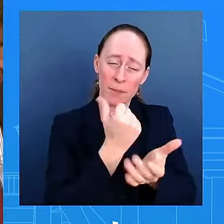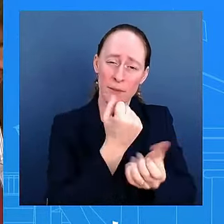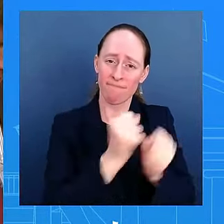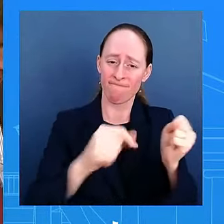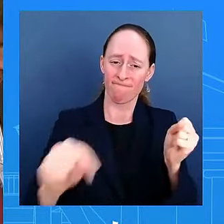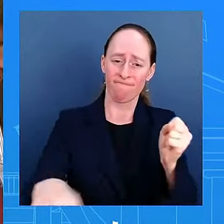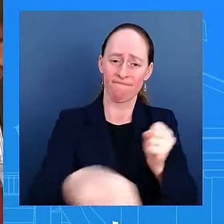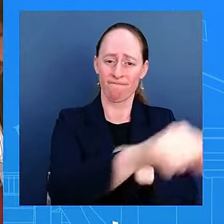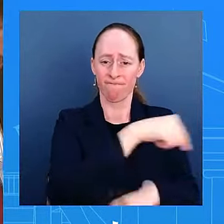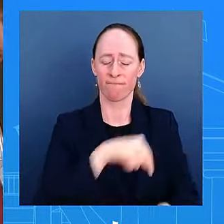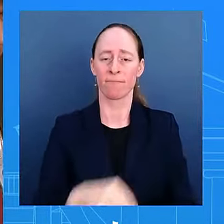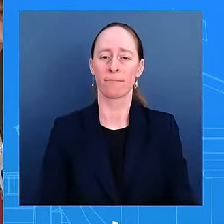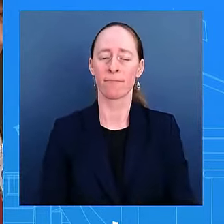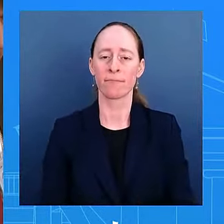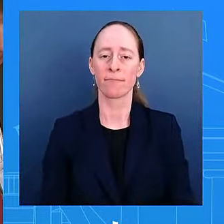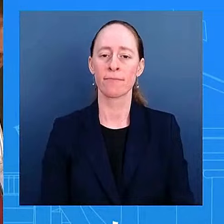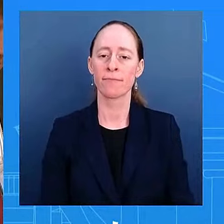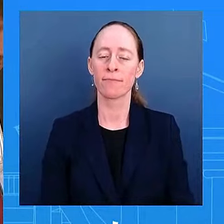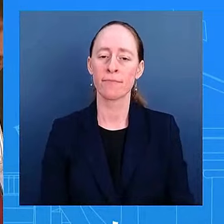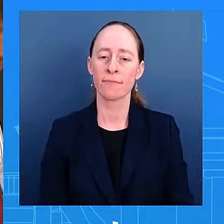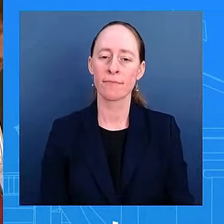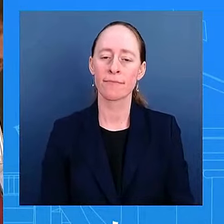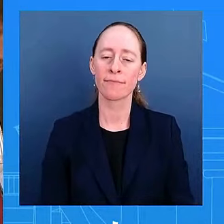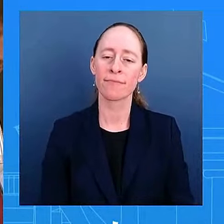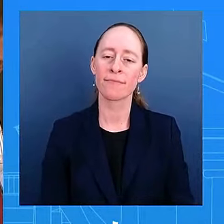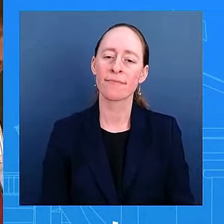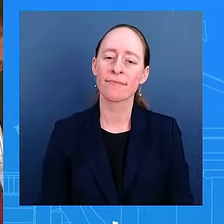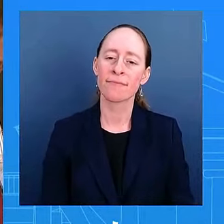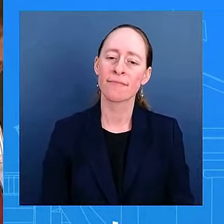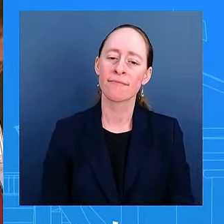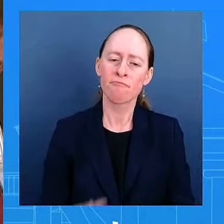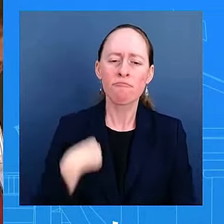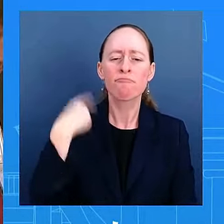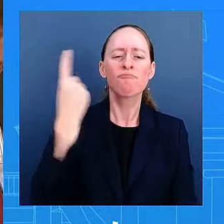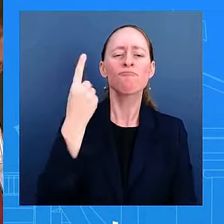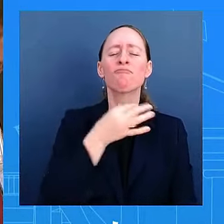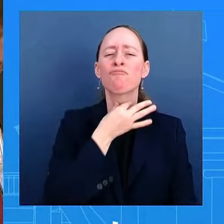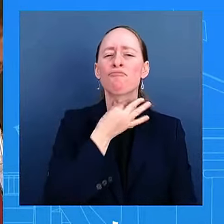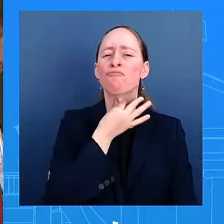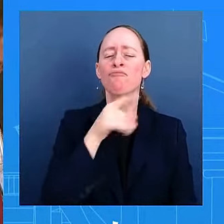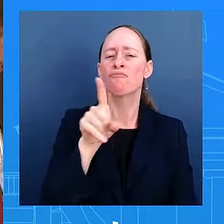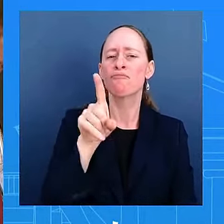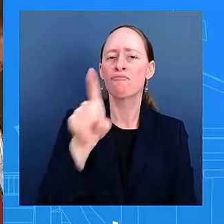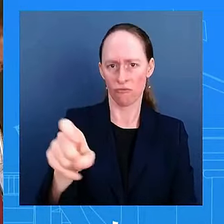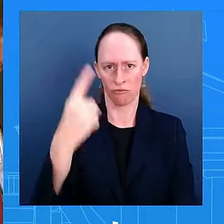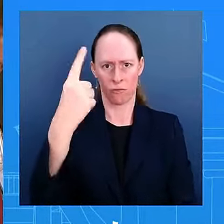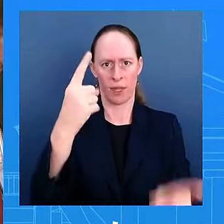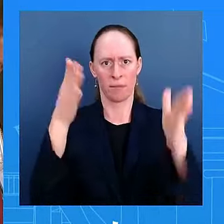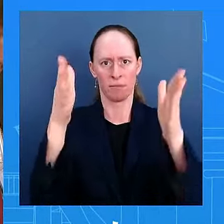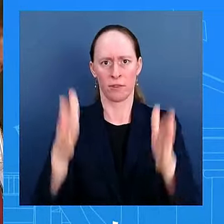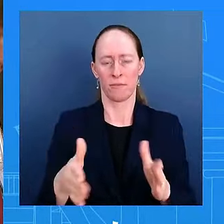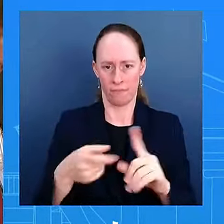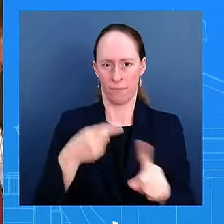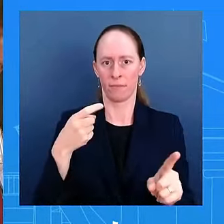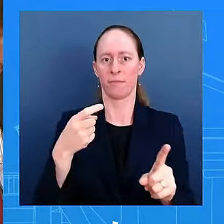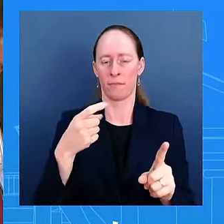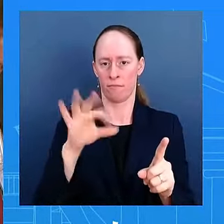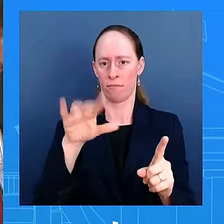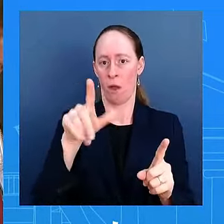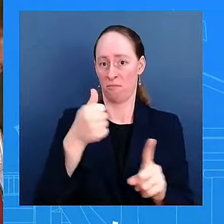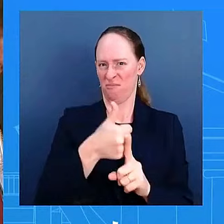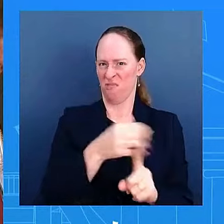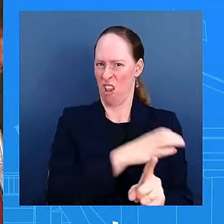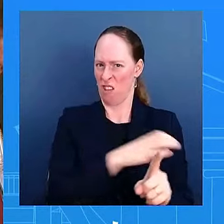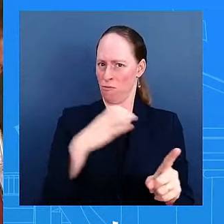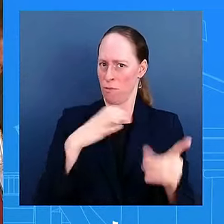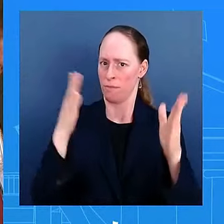who represents the St. Petersburg area, said that she spoke with the president today about the response. She is one of those people who has been spreading disinformation, misinformation